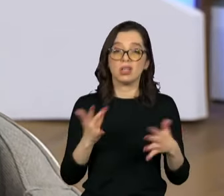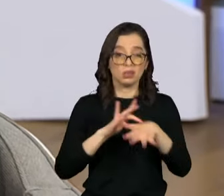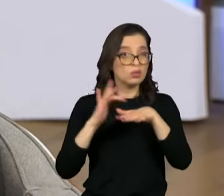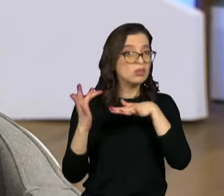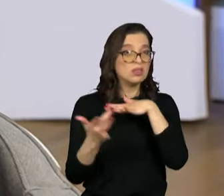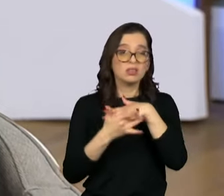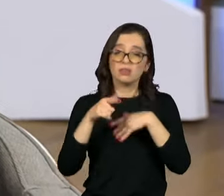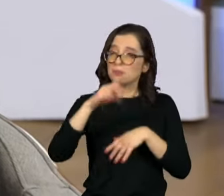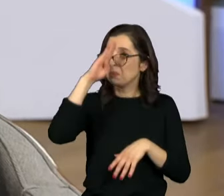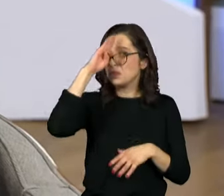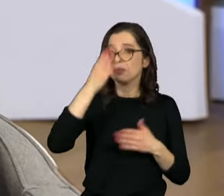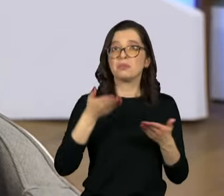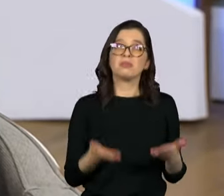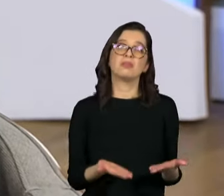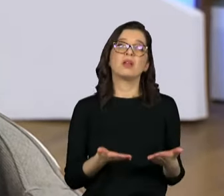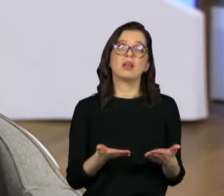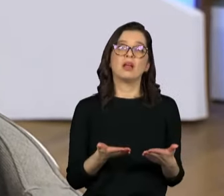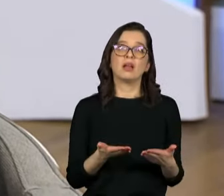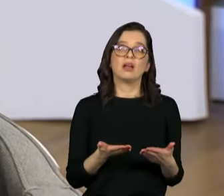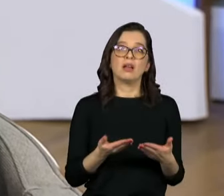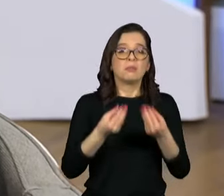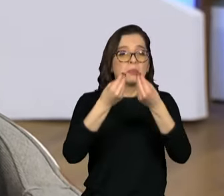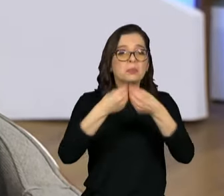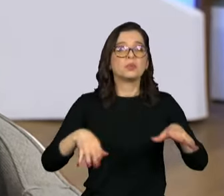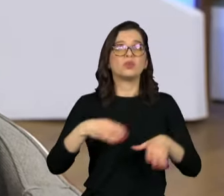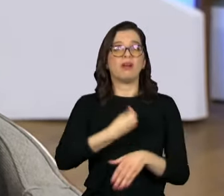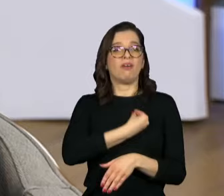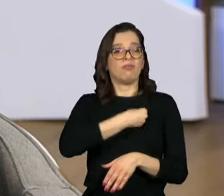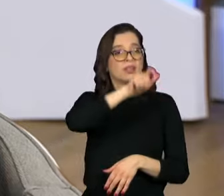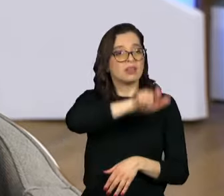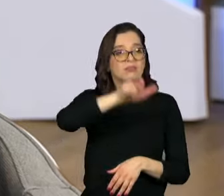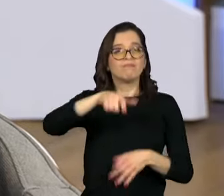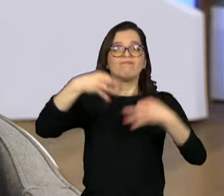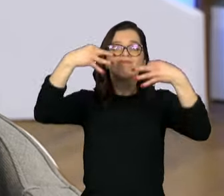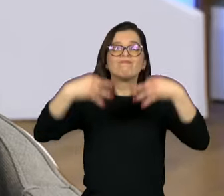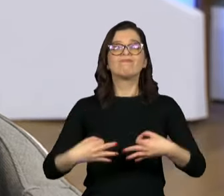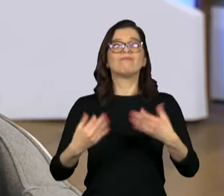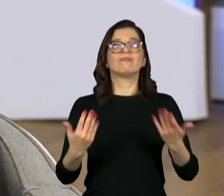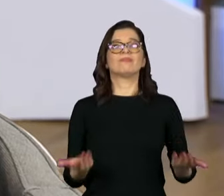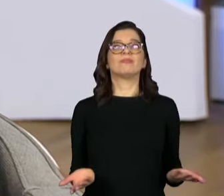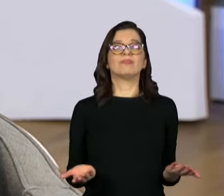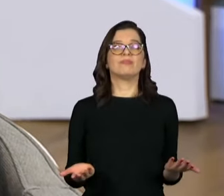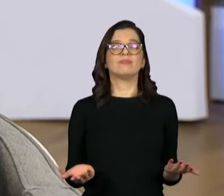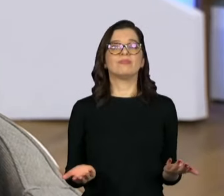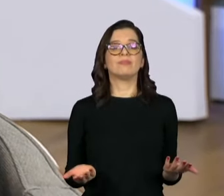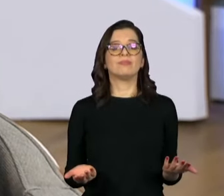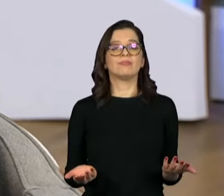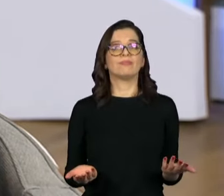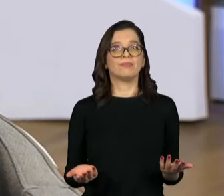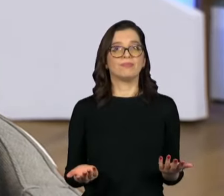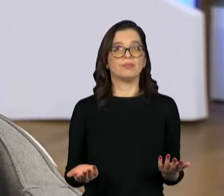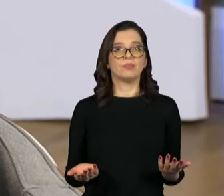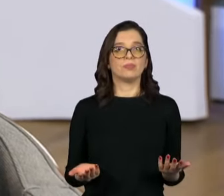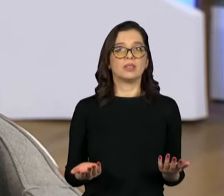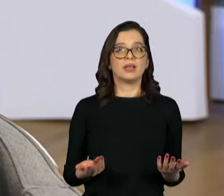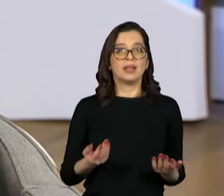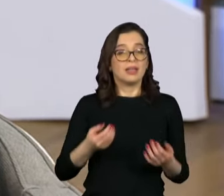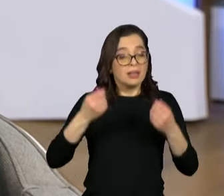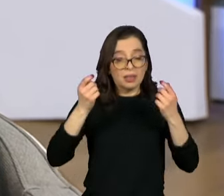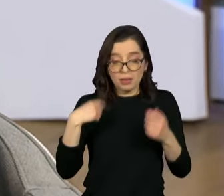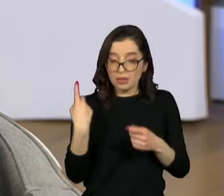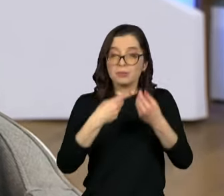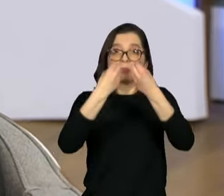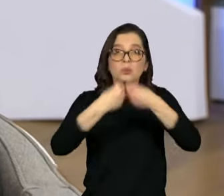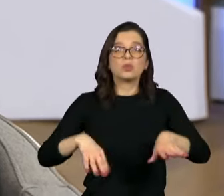media companies. But it comes at the expense of a decent civic life. It comes at the